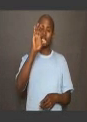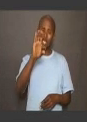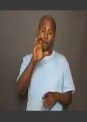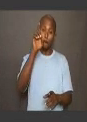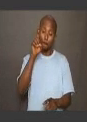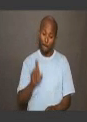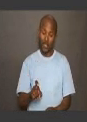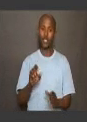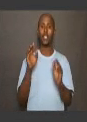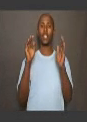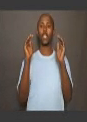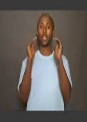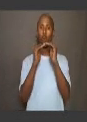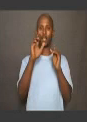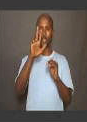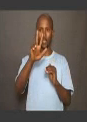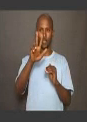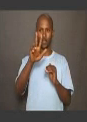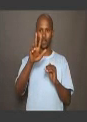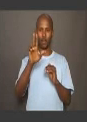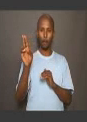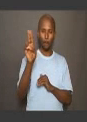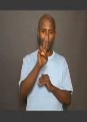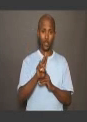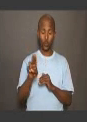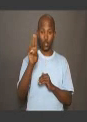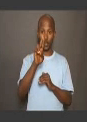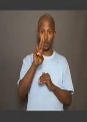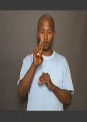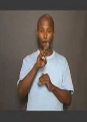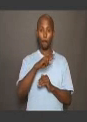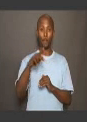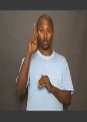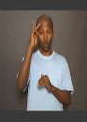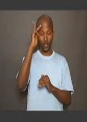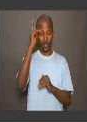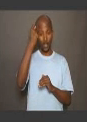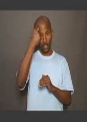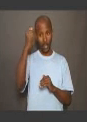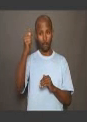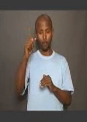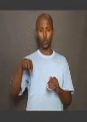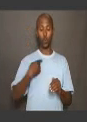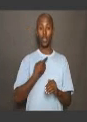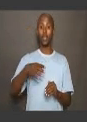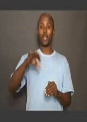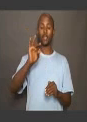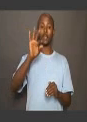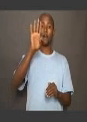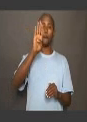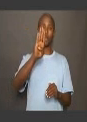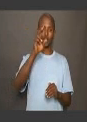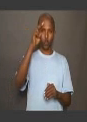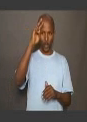equal 3. By using Pythagoras' theorem, we get b